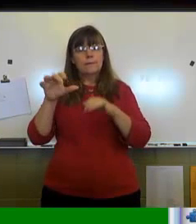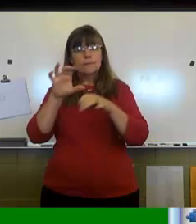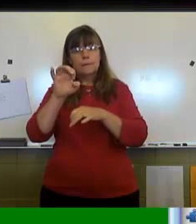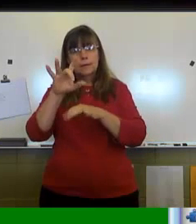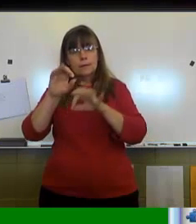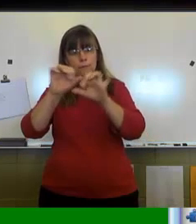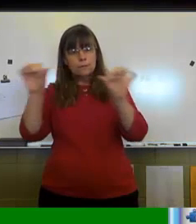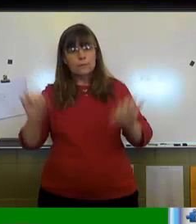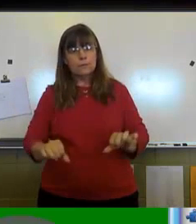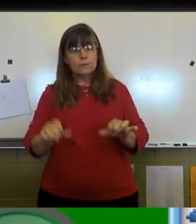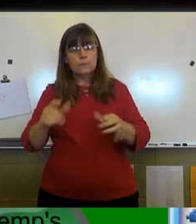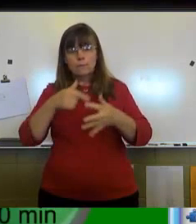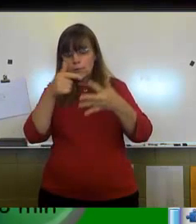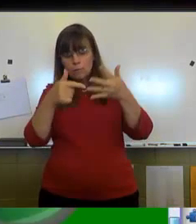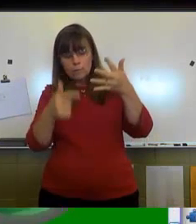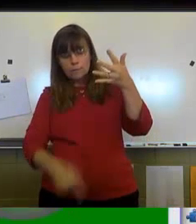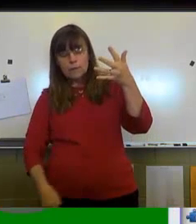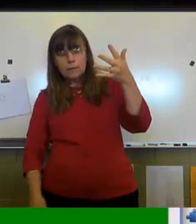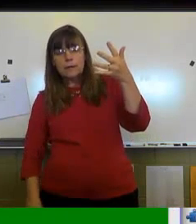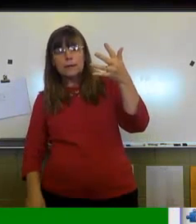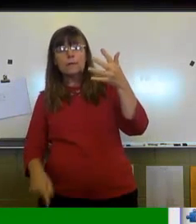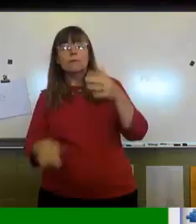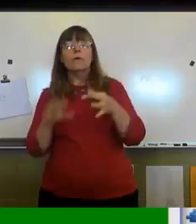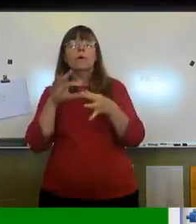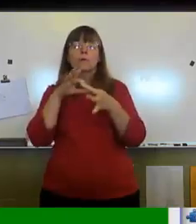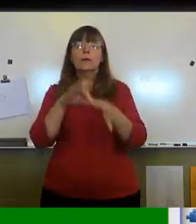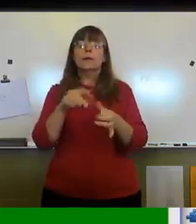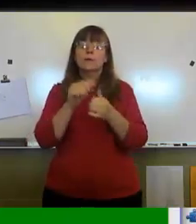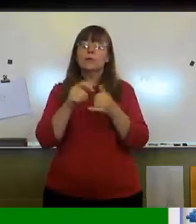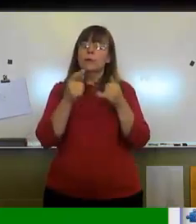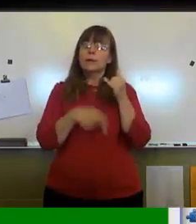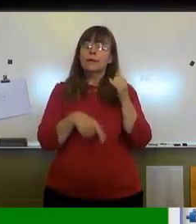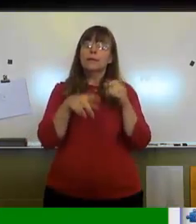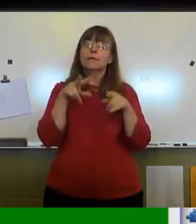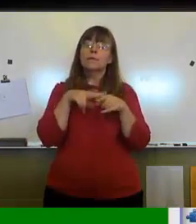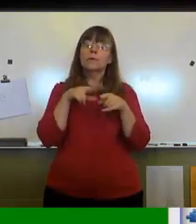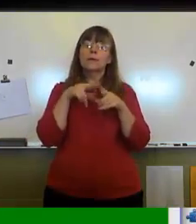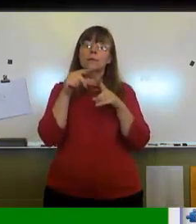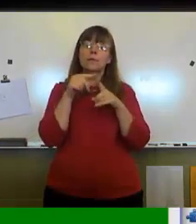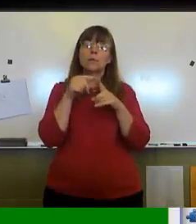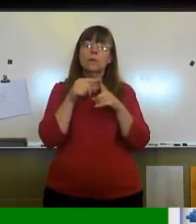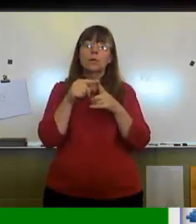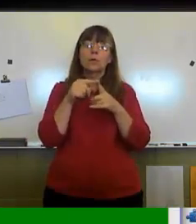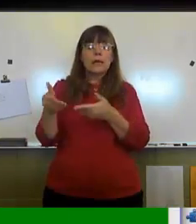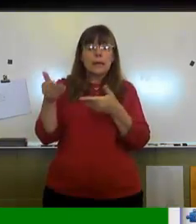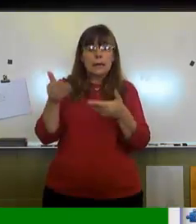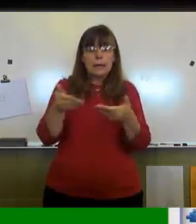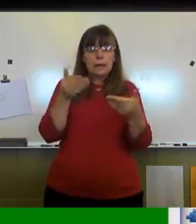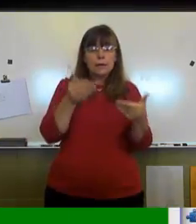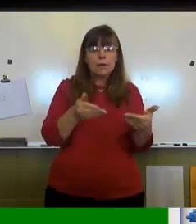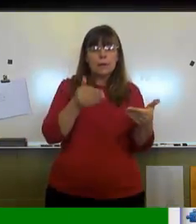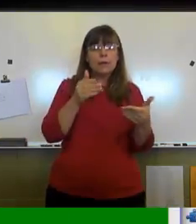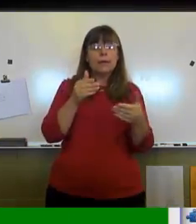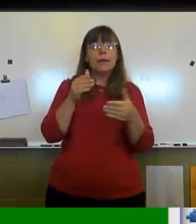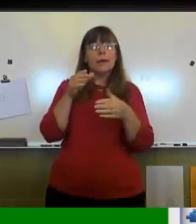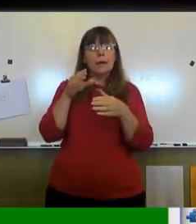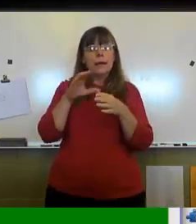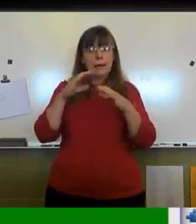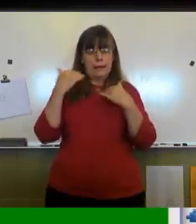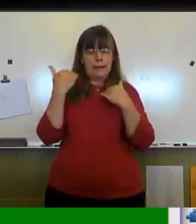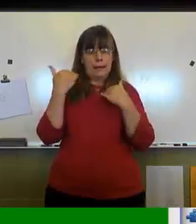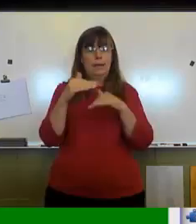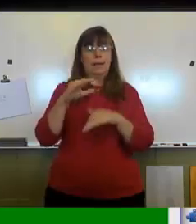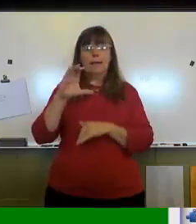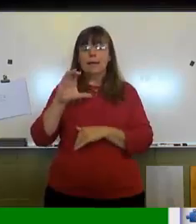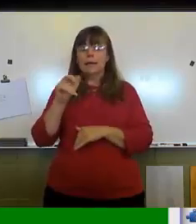And all of these things are kind of related to our last vocabulary word, carrying capacity. And that's the largest number